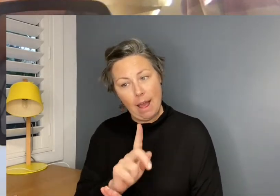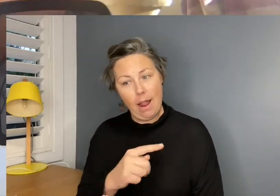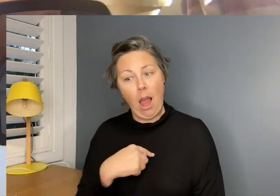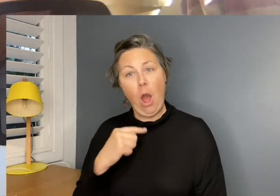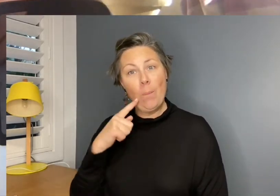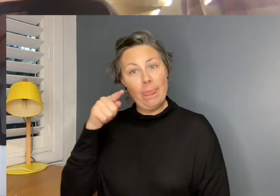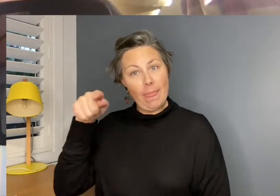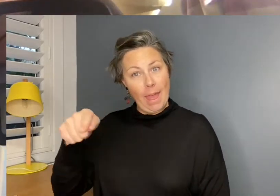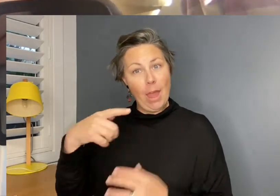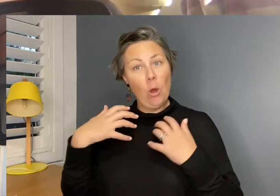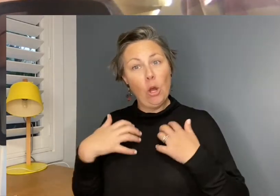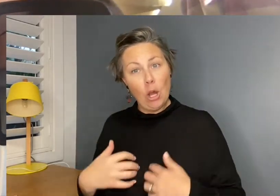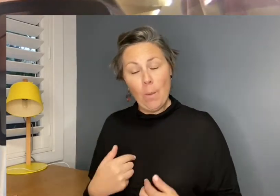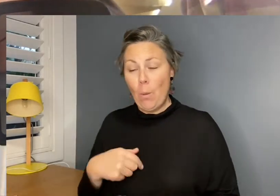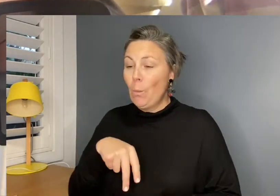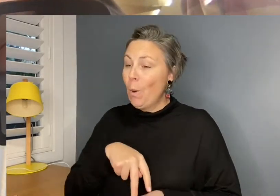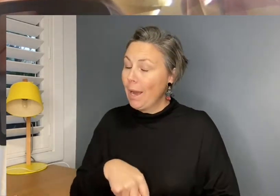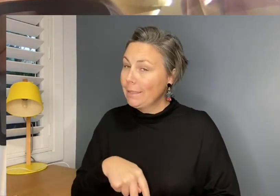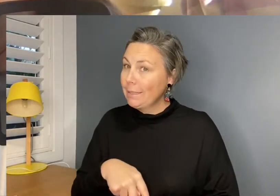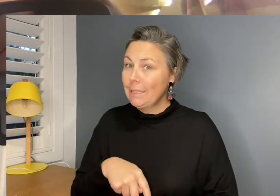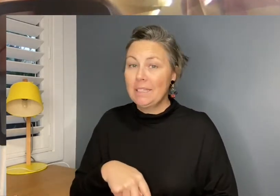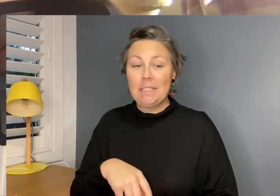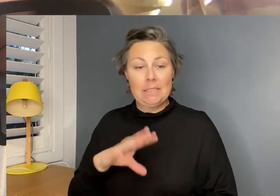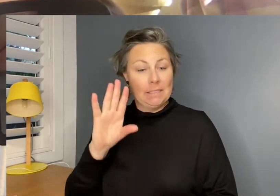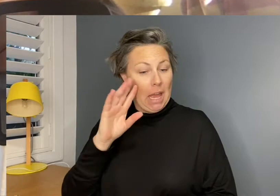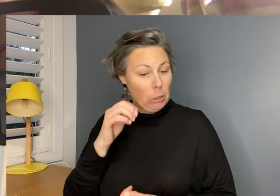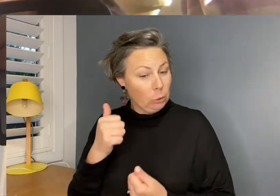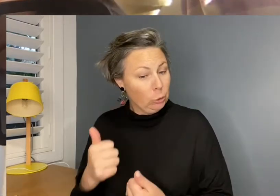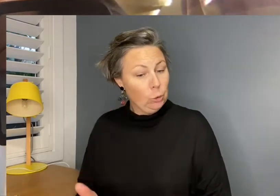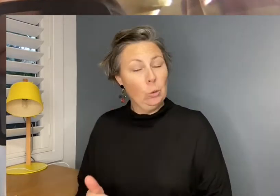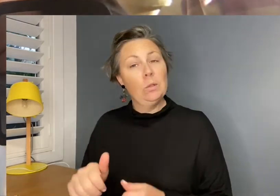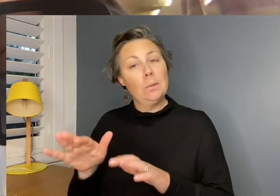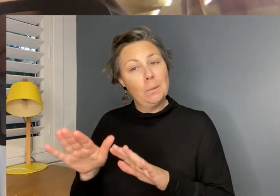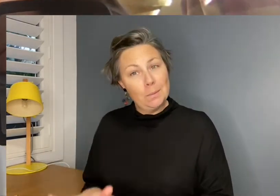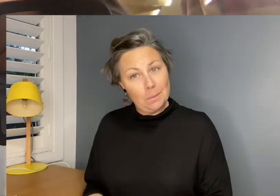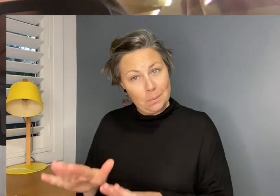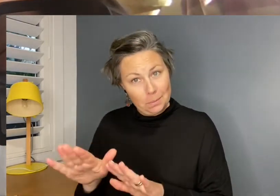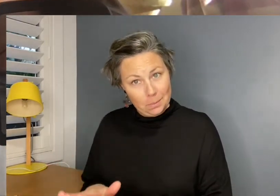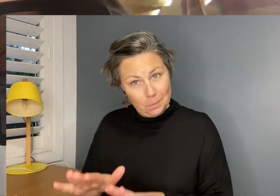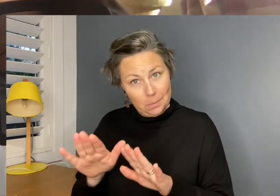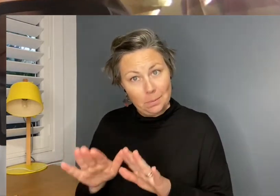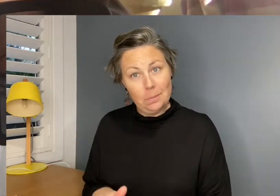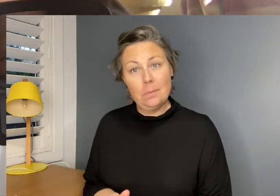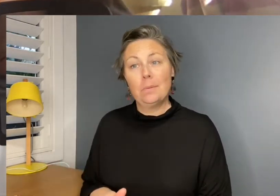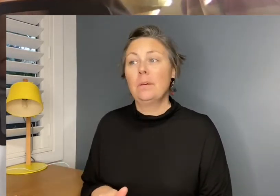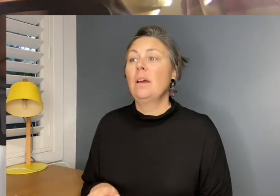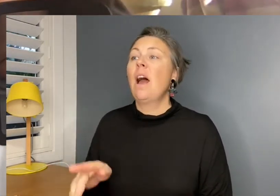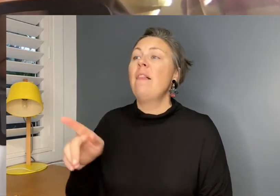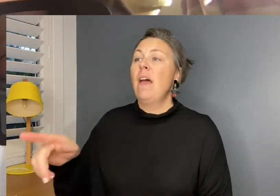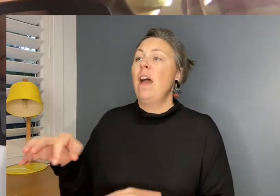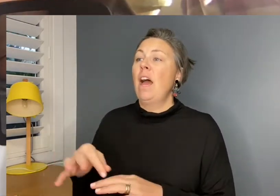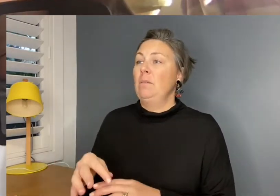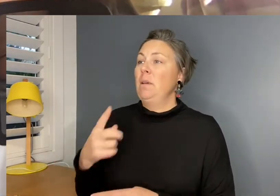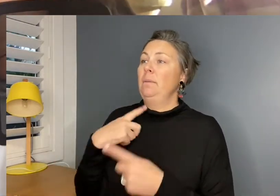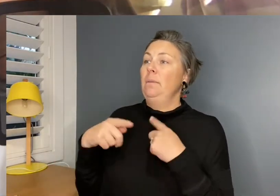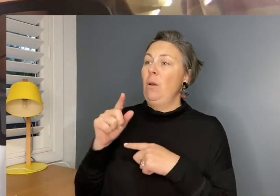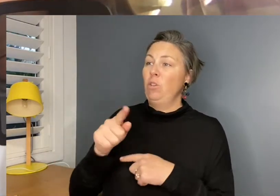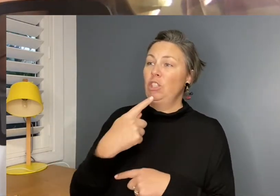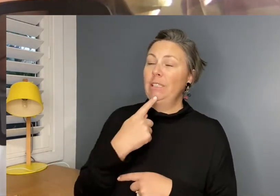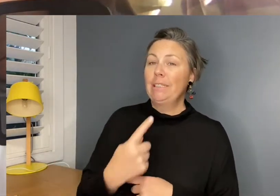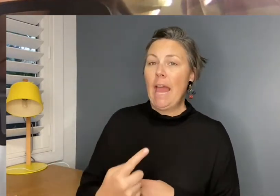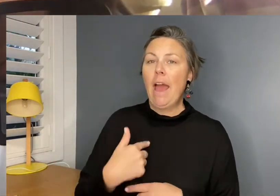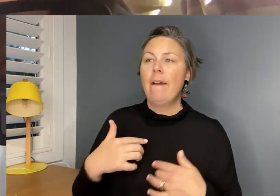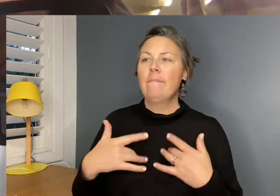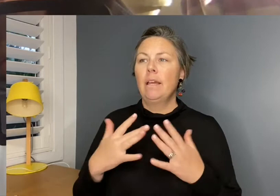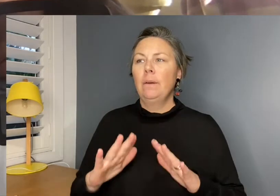reassurance and confidence about going into the hospital too, because I was nervous about getting out of that really comfortable, safe zone that I was in at